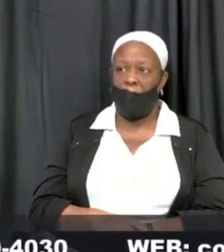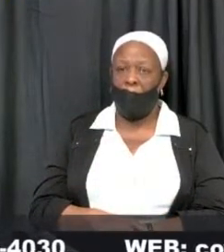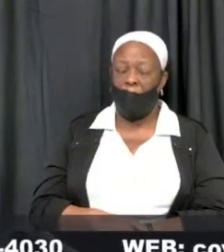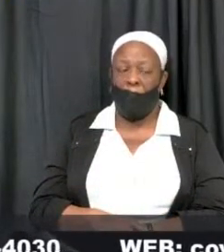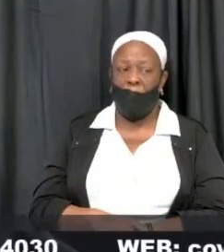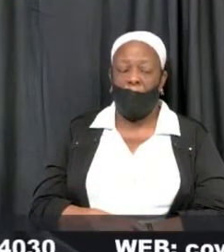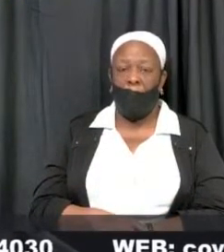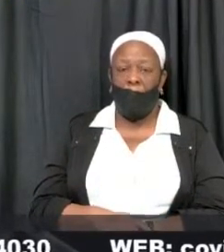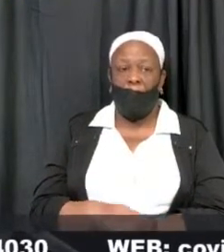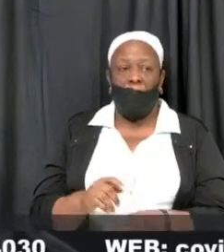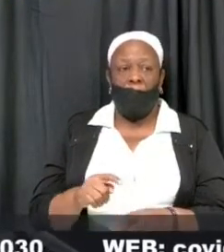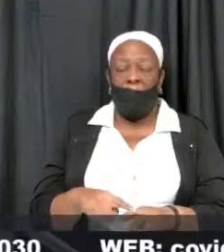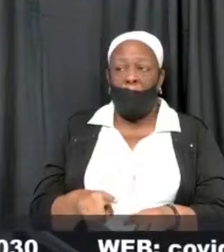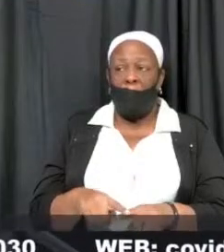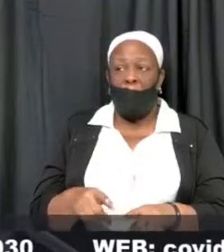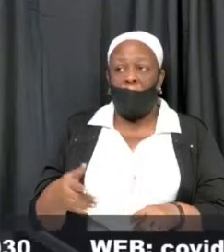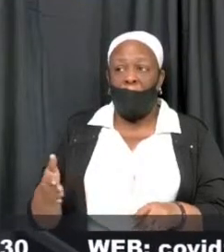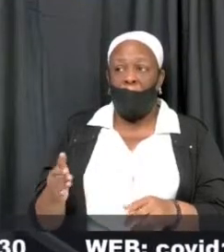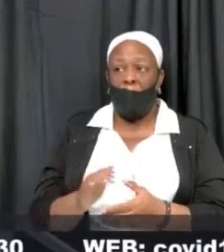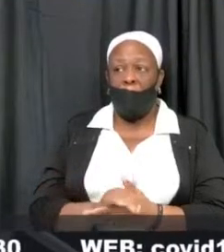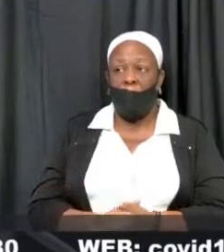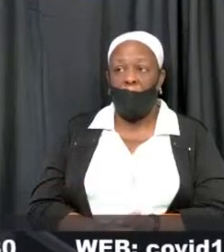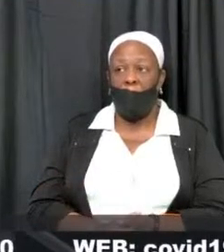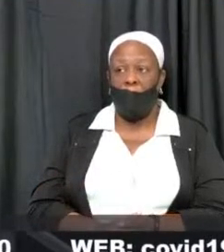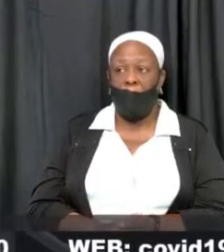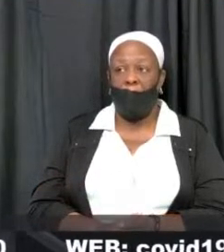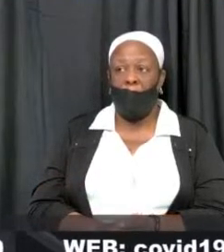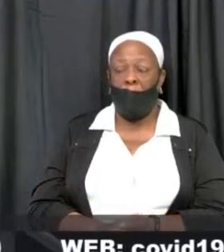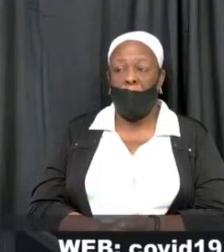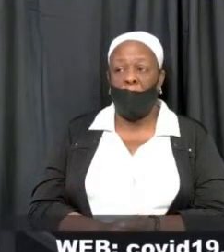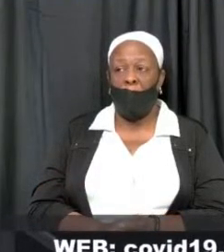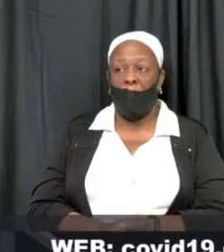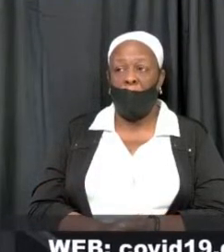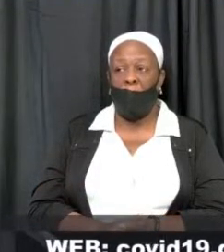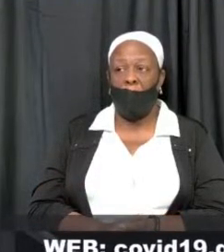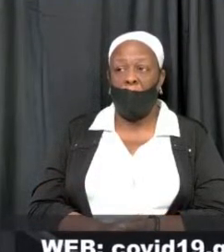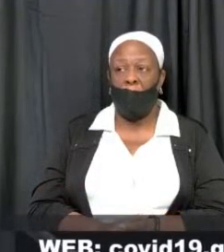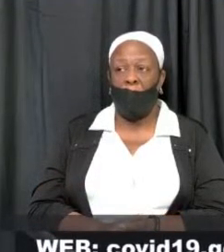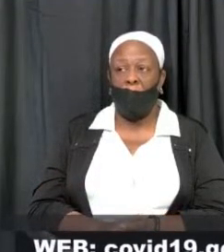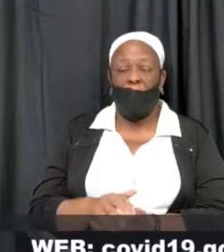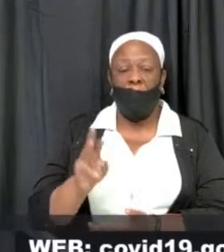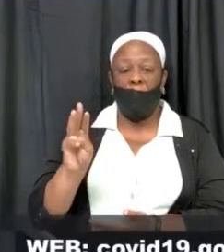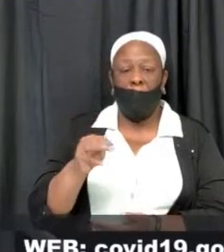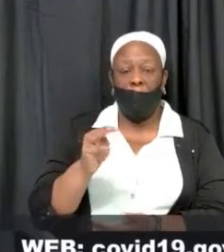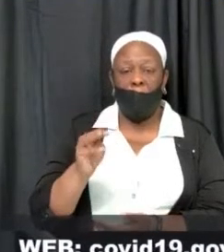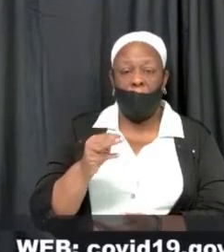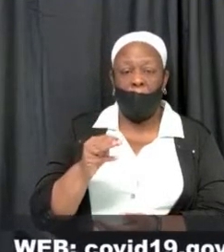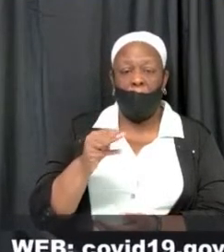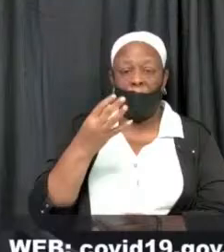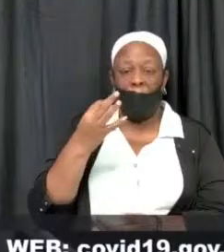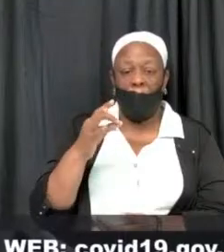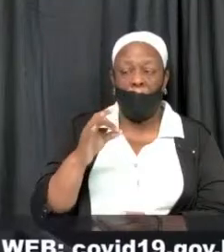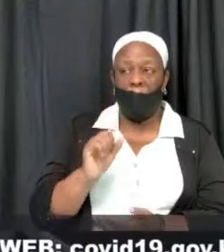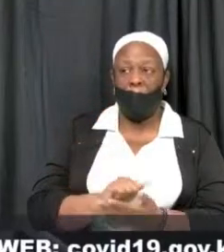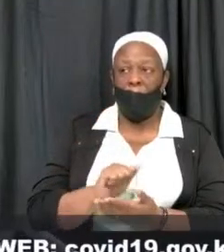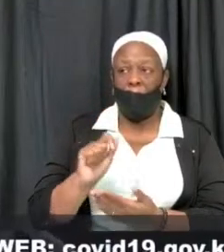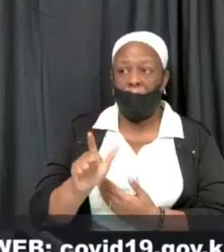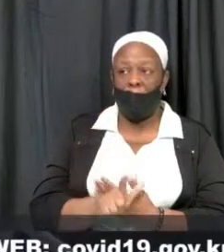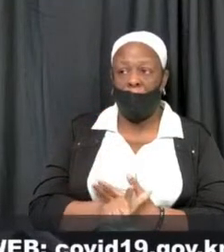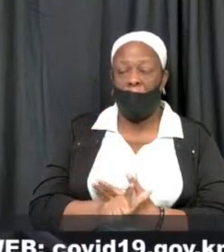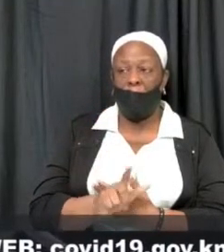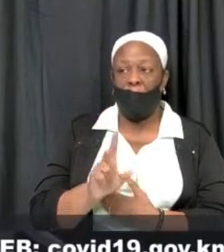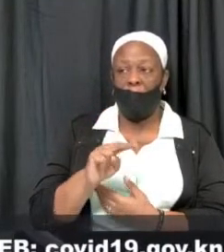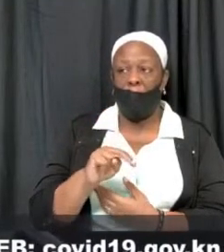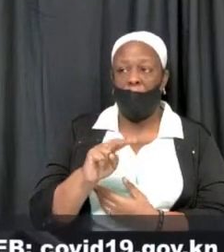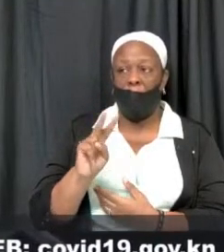Monday, April 19th, 2021. And I read, the Natural and